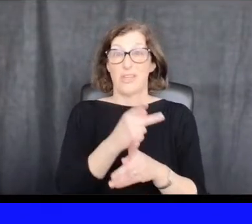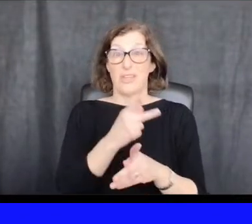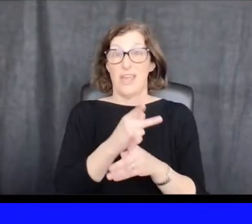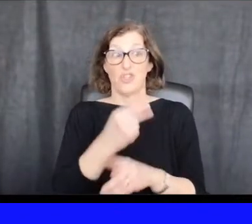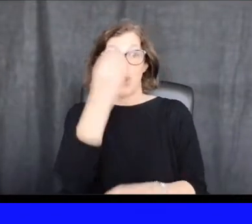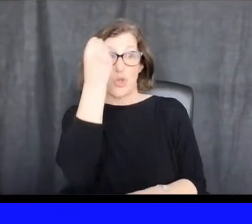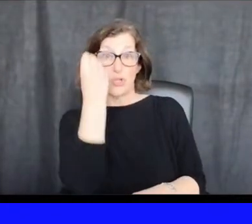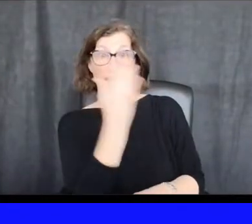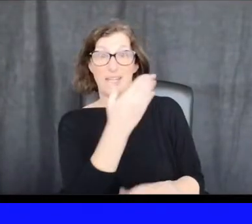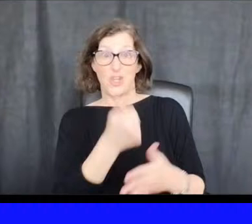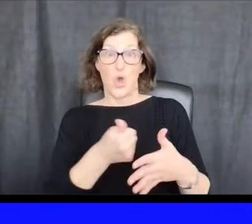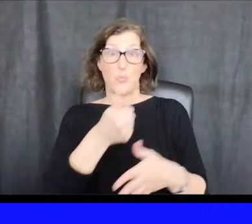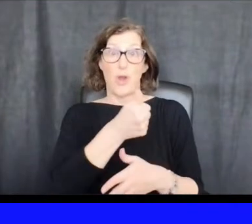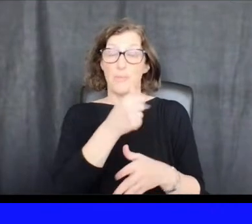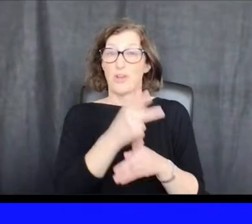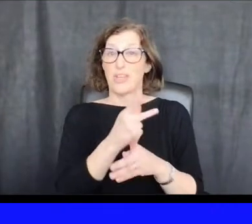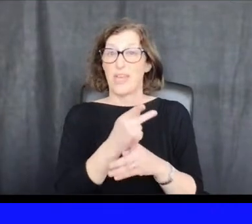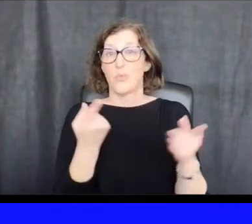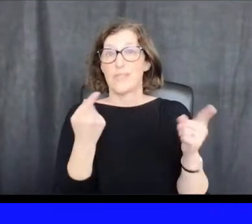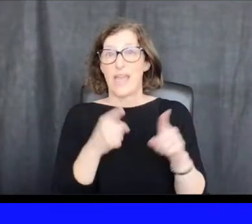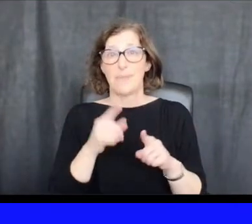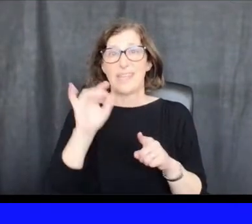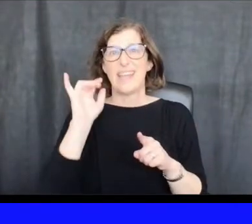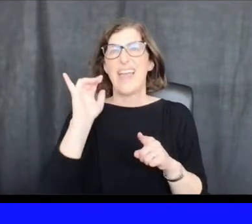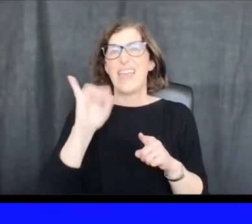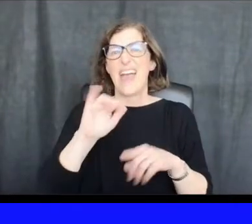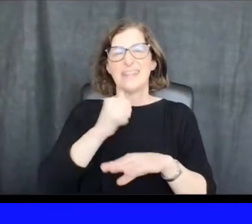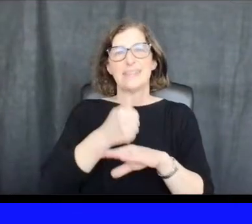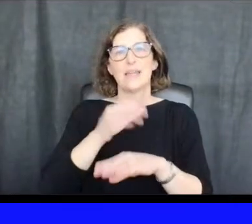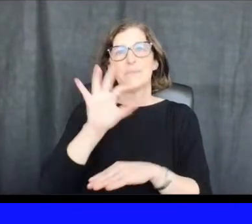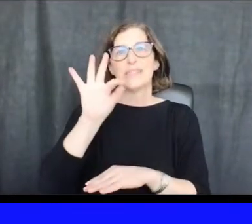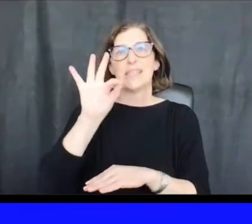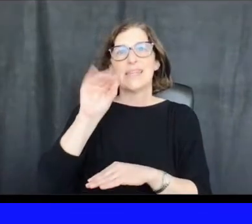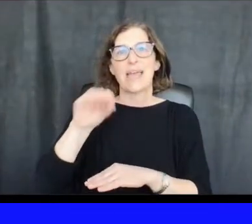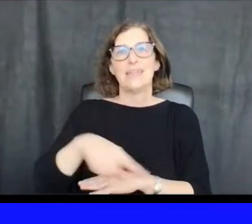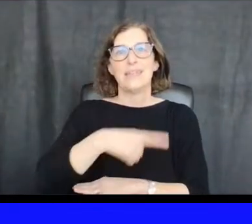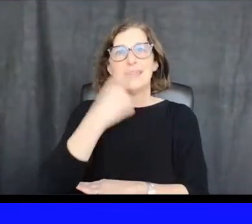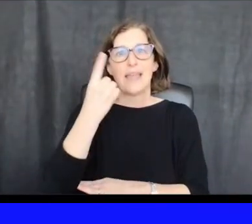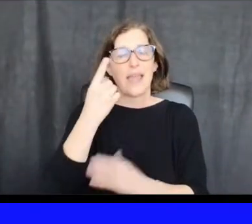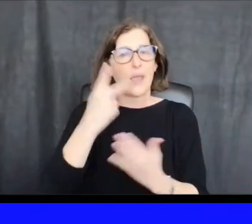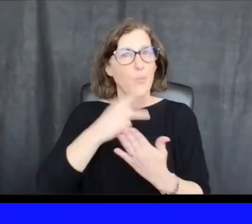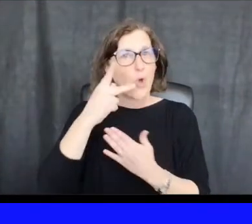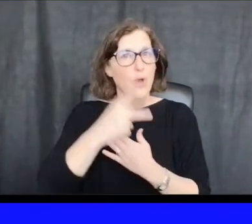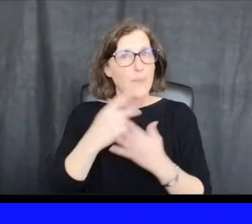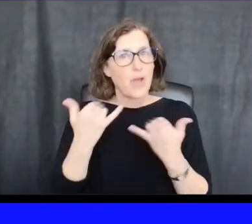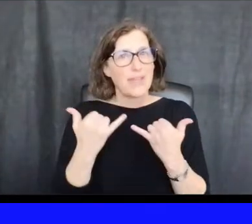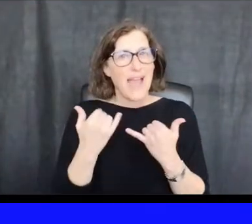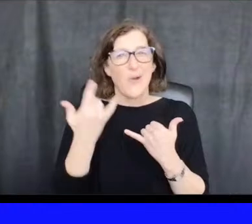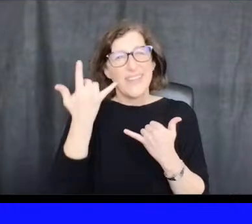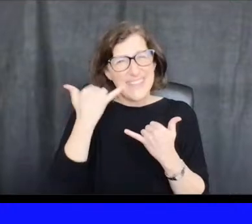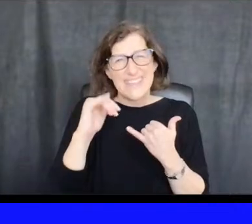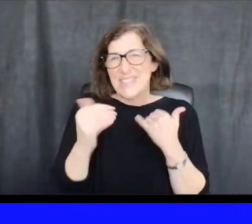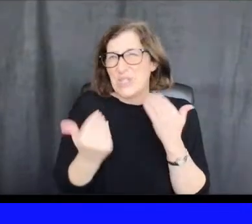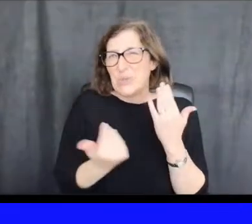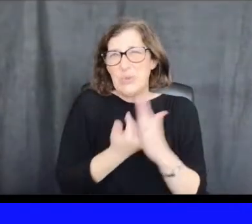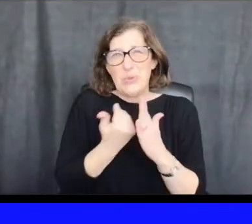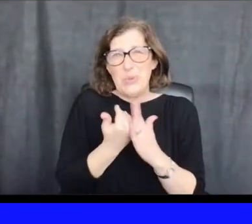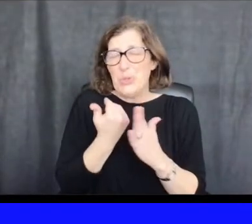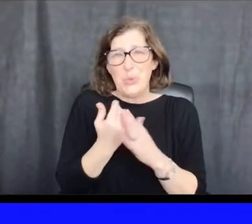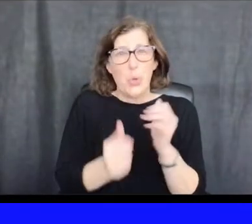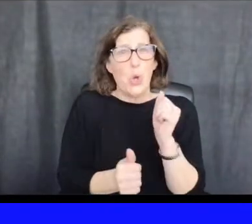a couple more minutes? Yep. So this is the heart of what I want to talk about. The rest can go quickly. Next